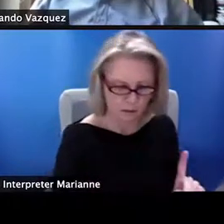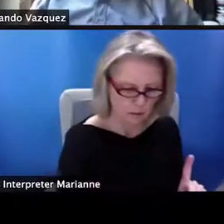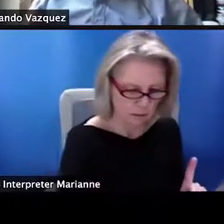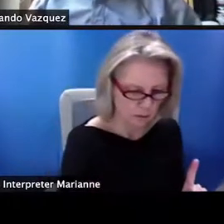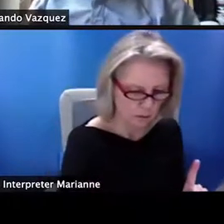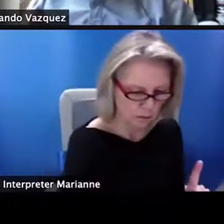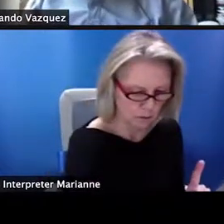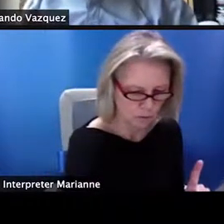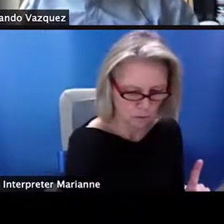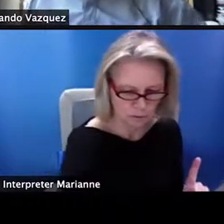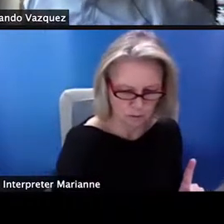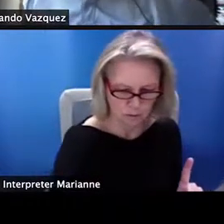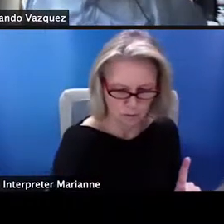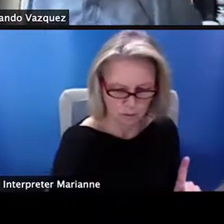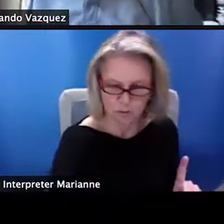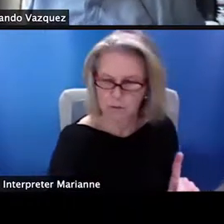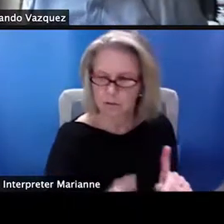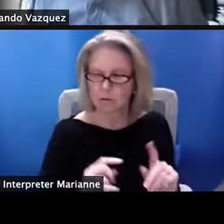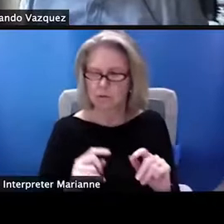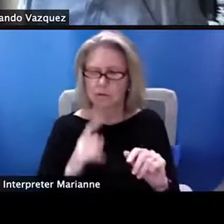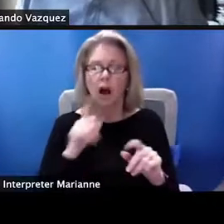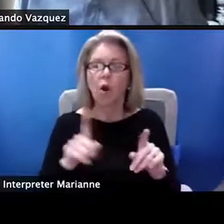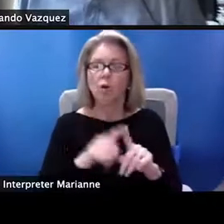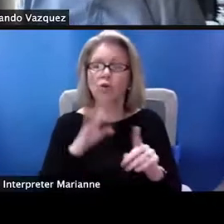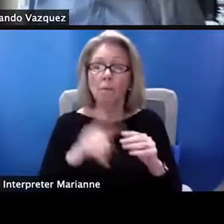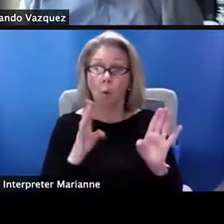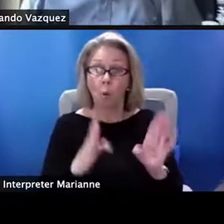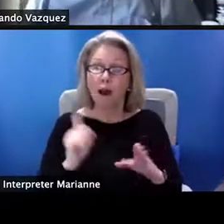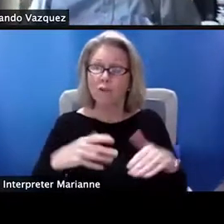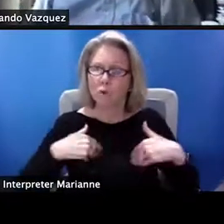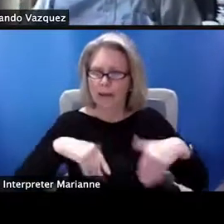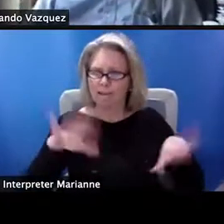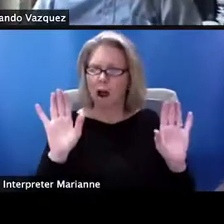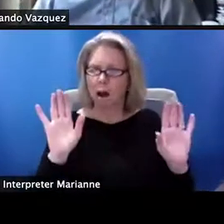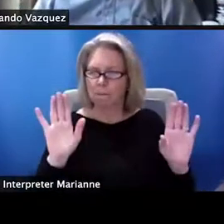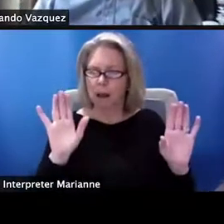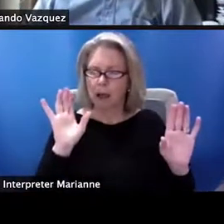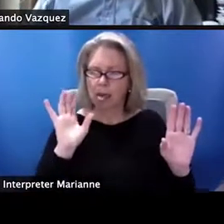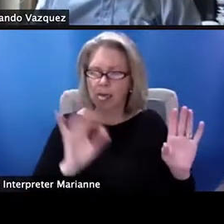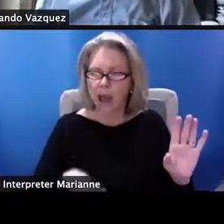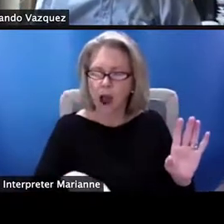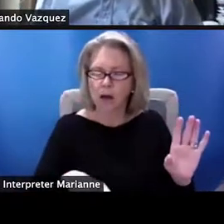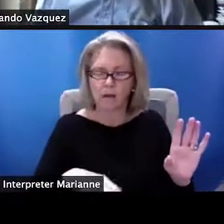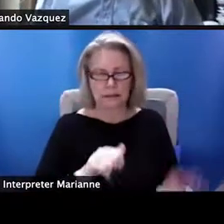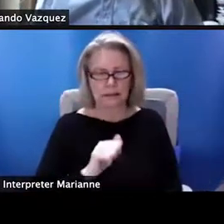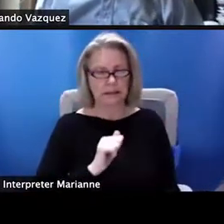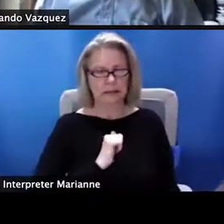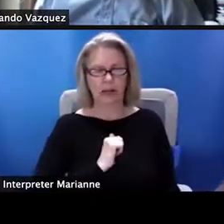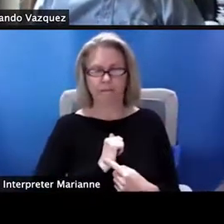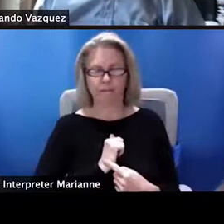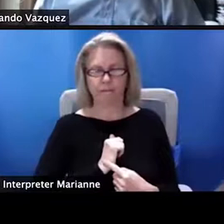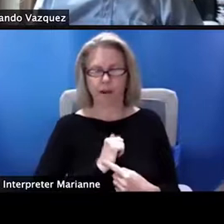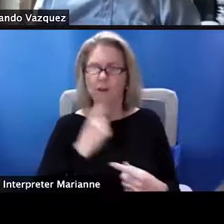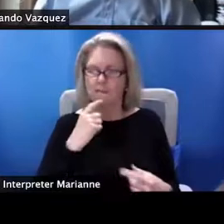The Origin of Others, where she talks about how you have to give up that enshrined self for that to